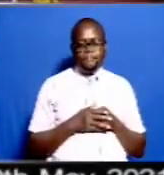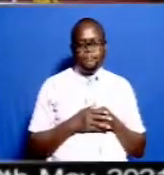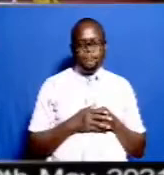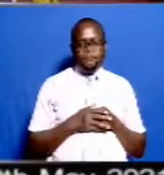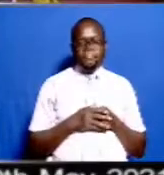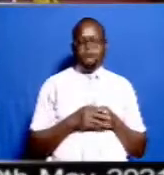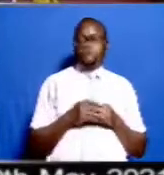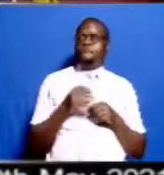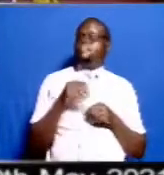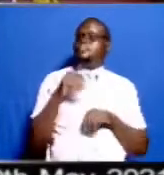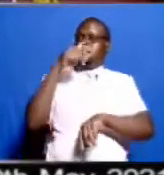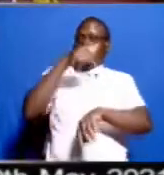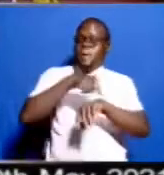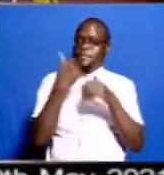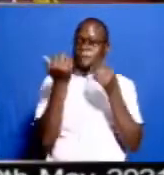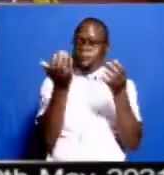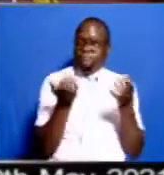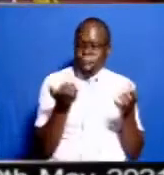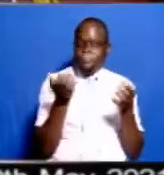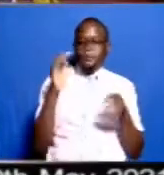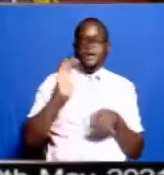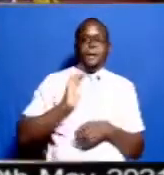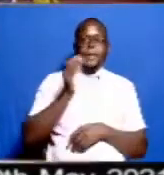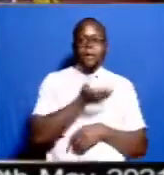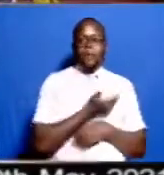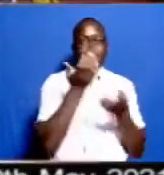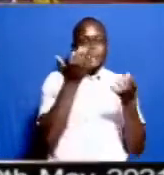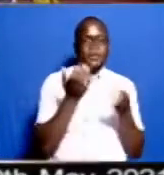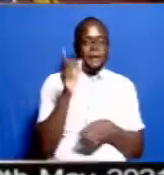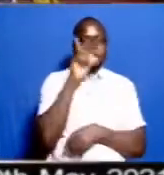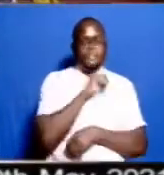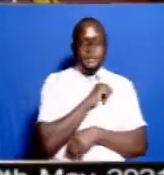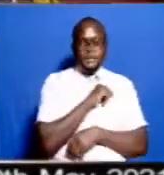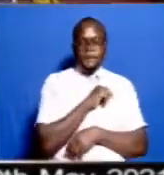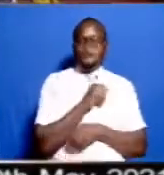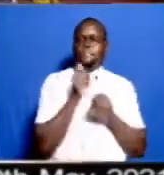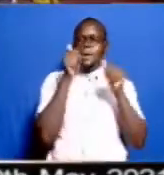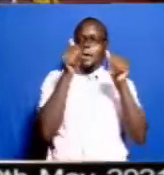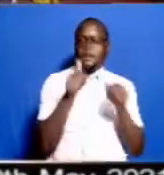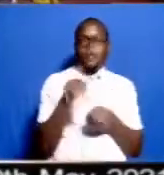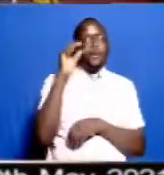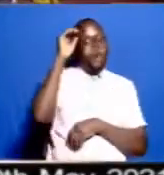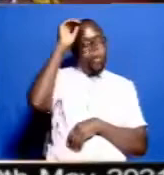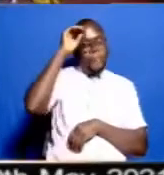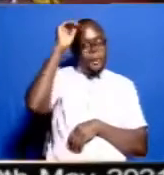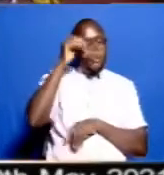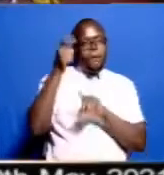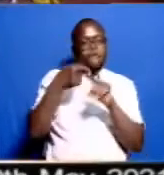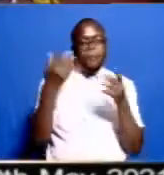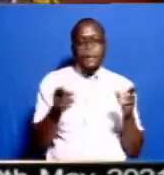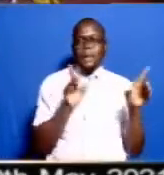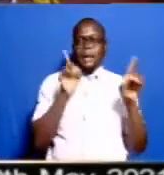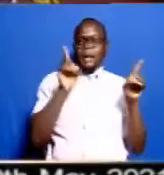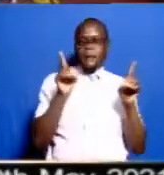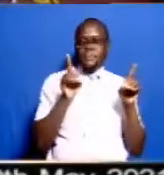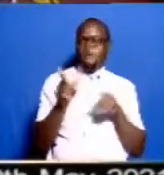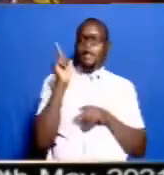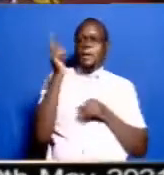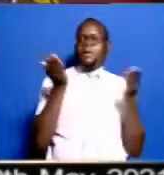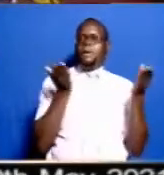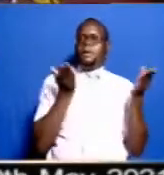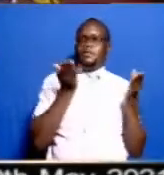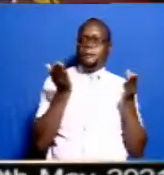on receipt, the committee received legal opinions from the Directorate of Legal Services